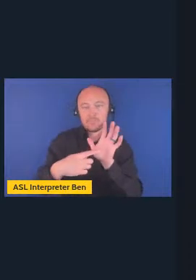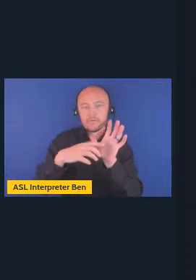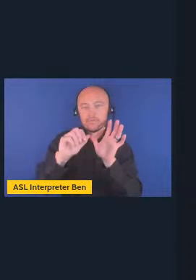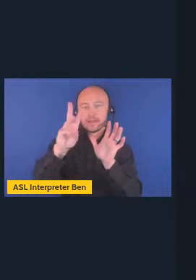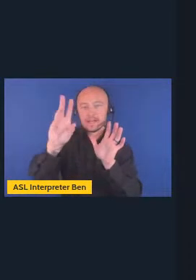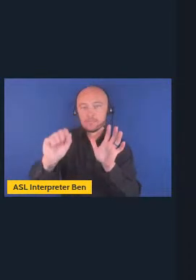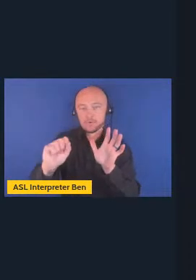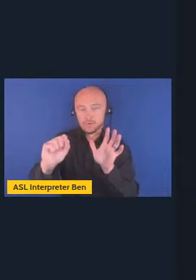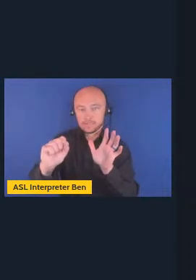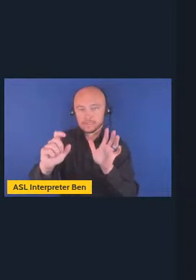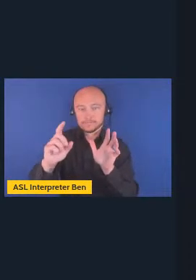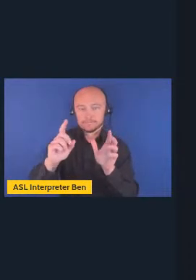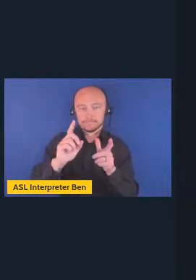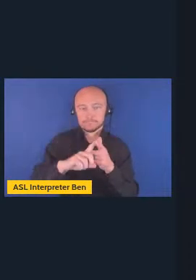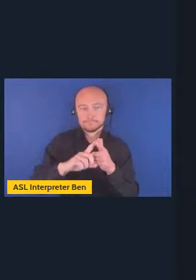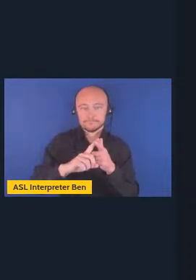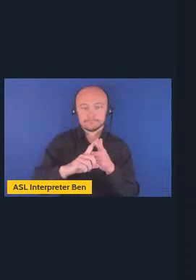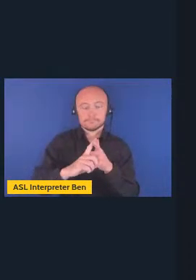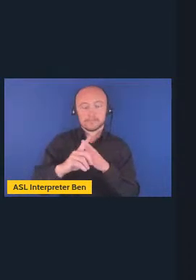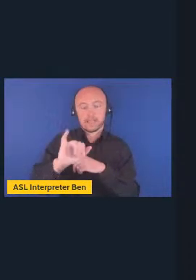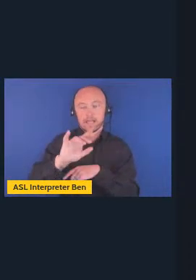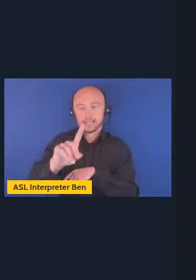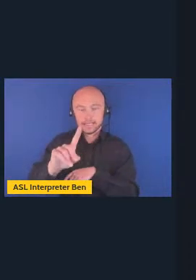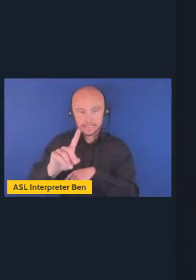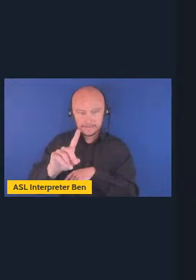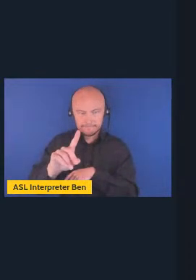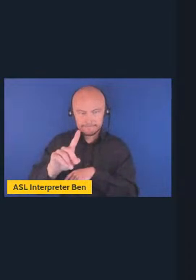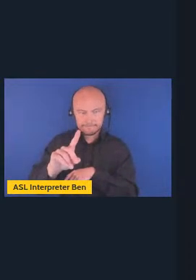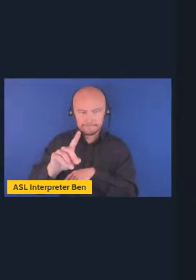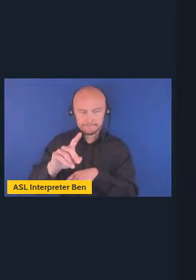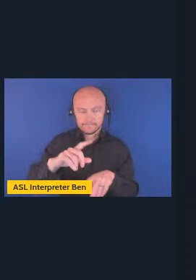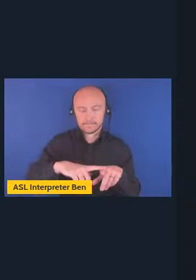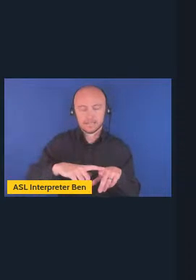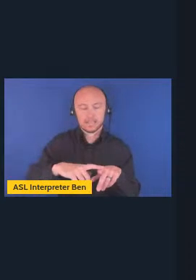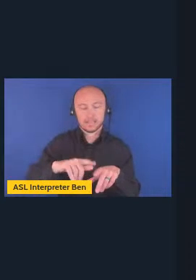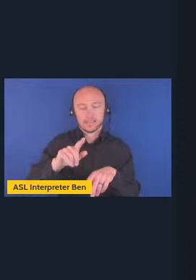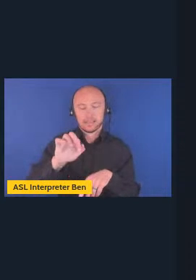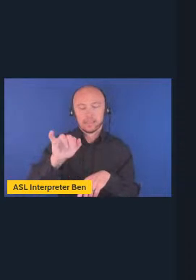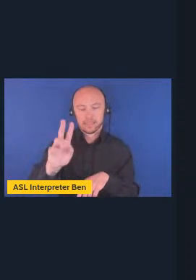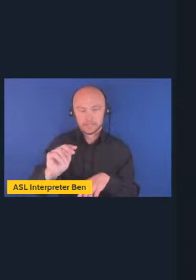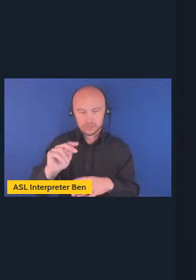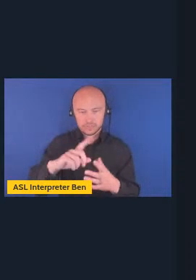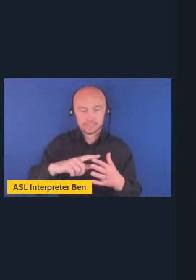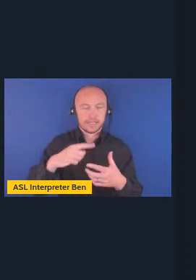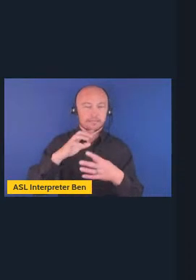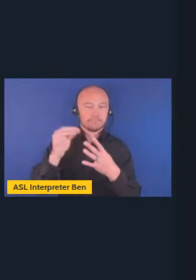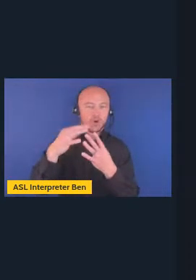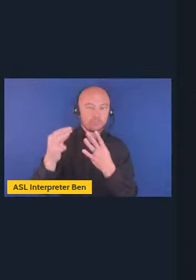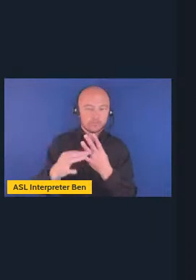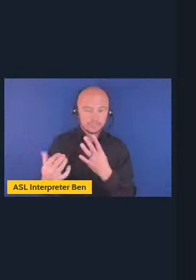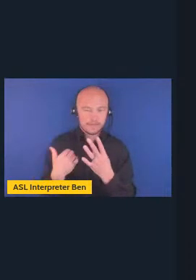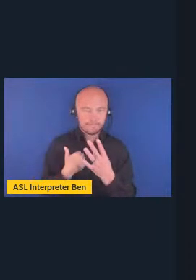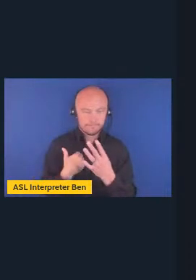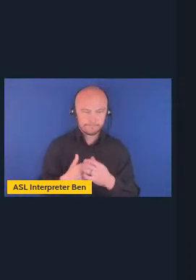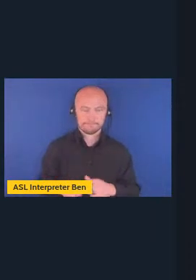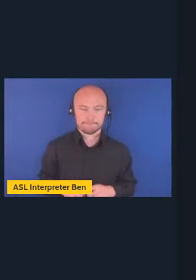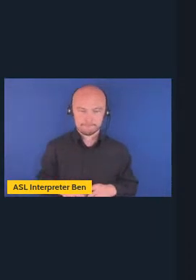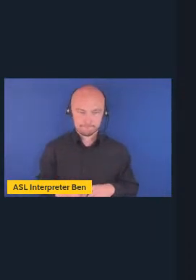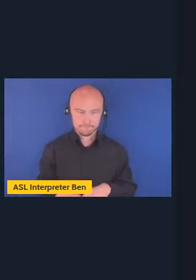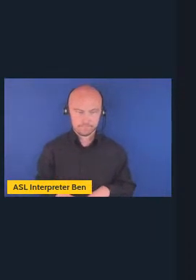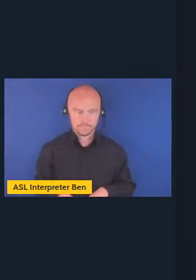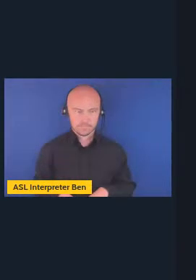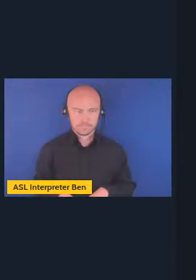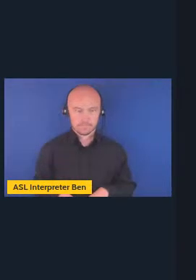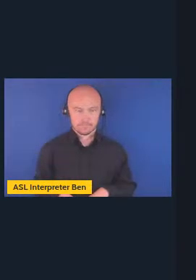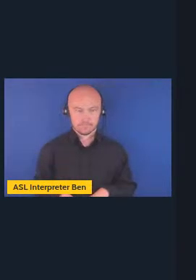ID, secret access key ID, region, and default output option. I have used